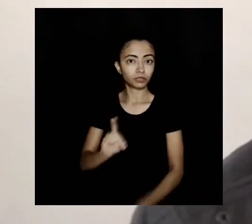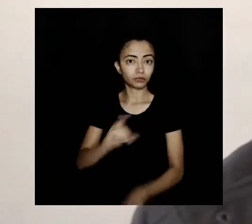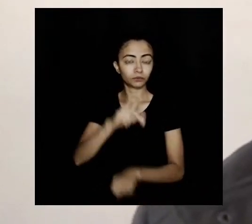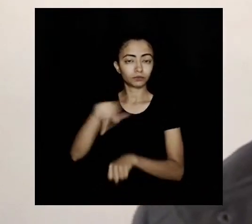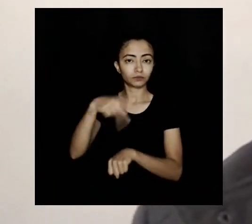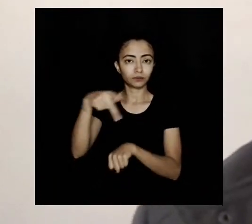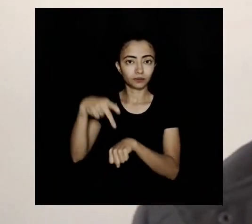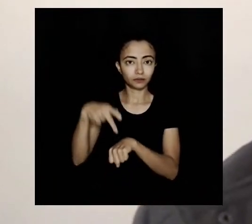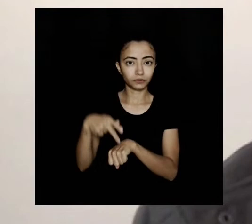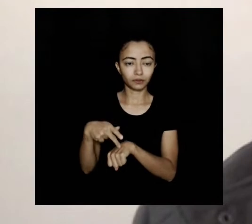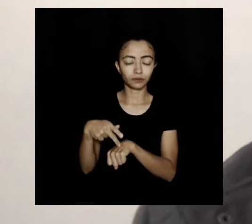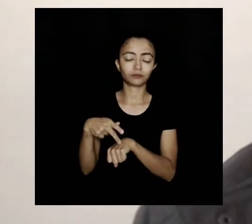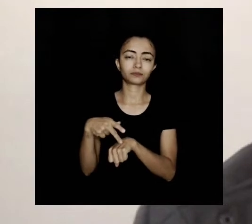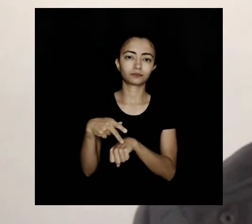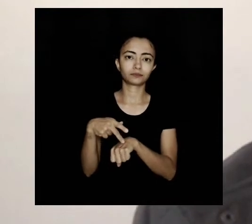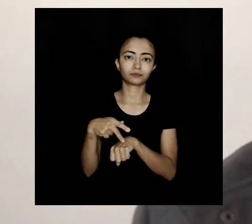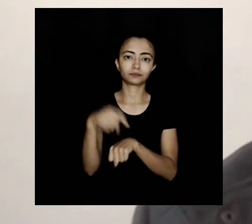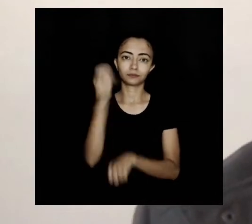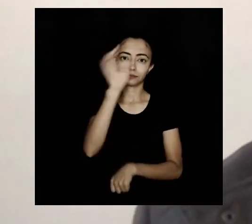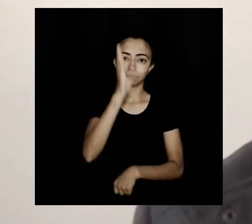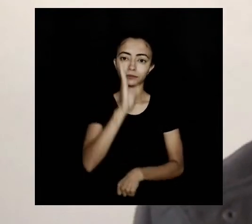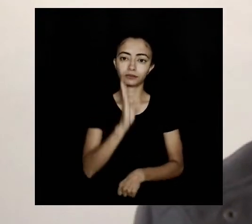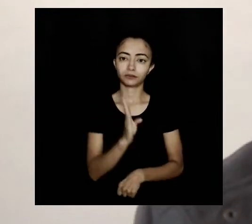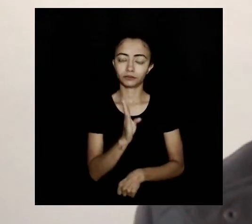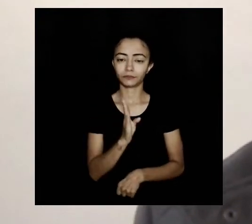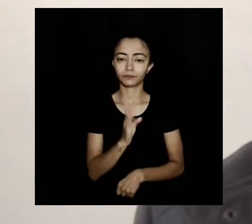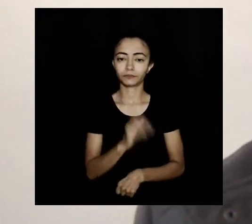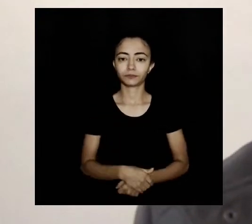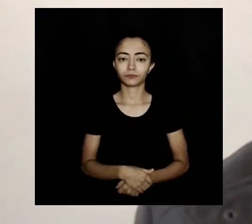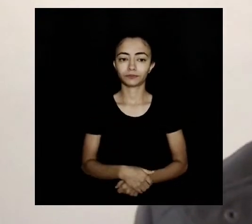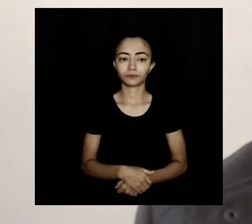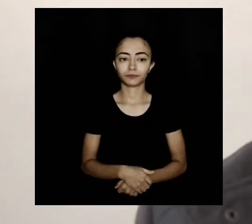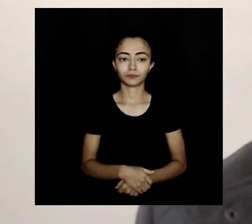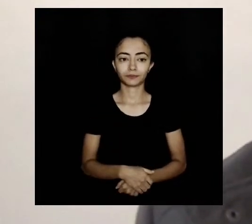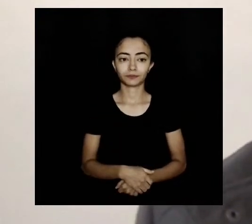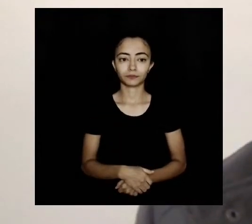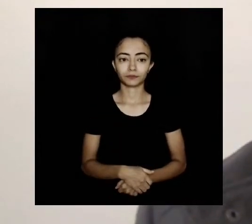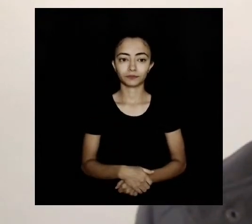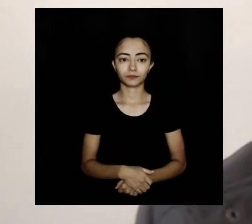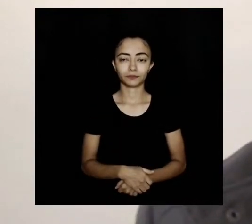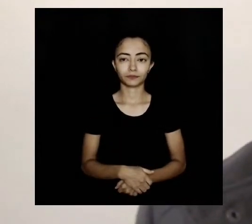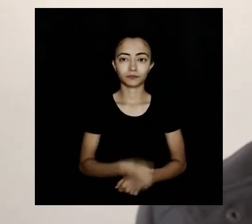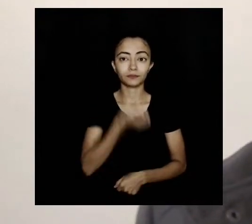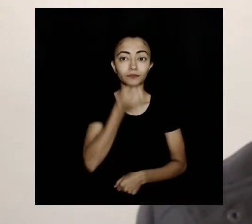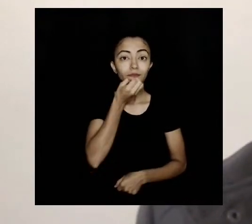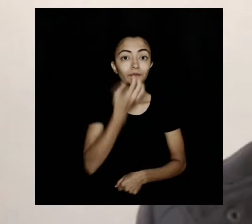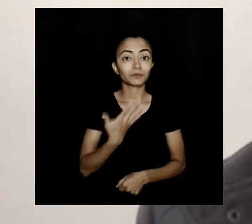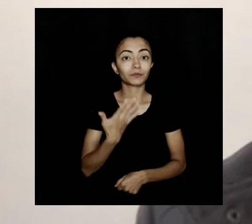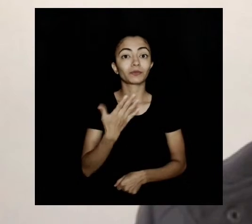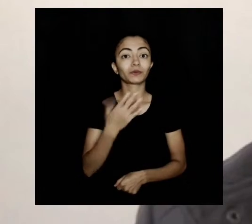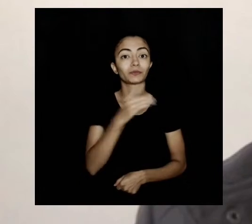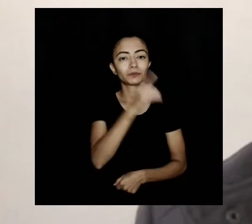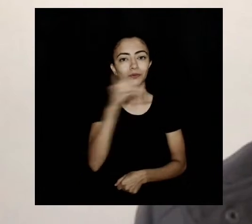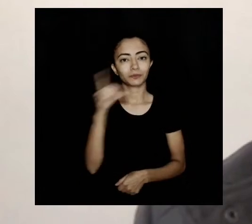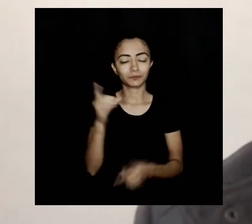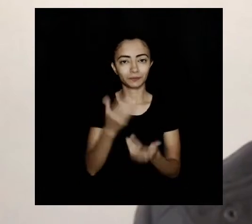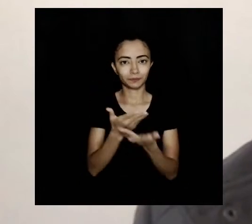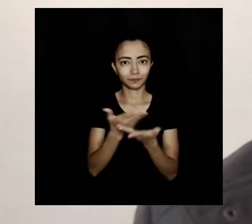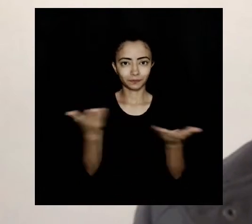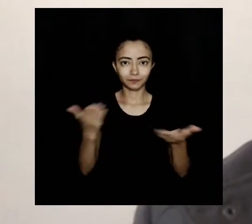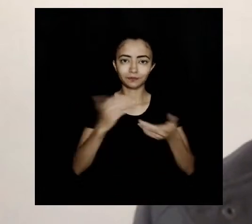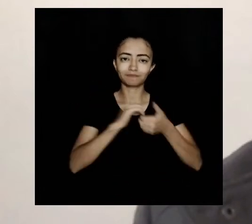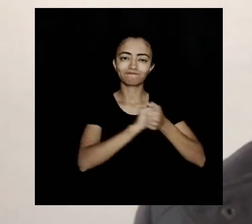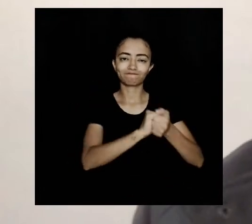Network here in Brazil. The floor is yours, Cynthia, for IPFA. Good